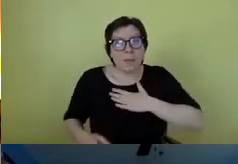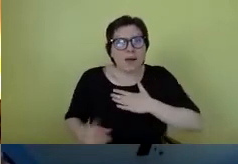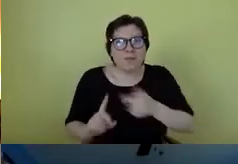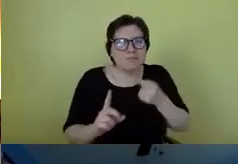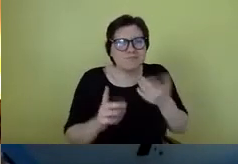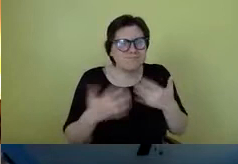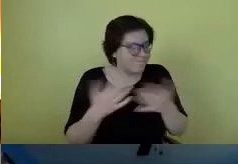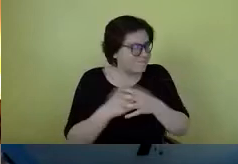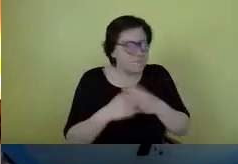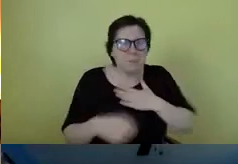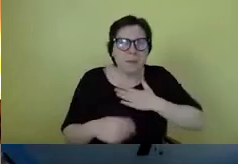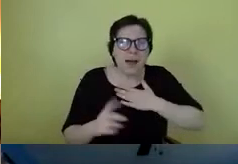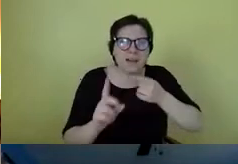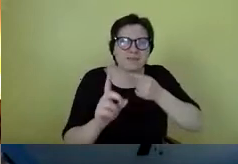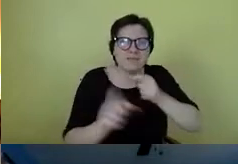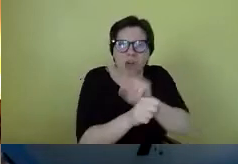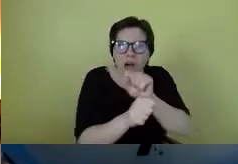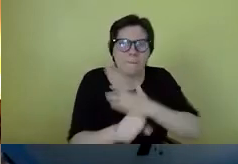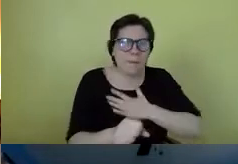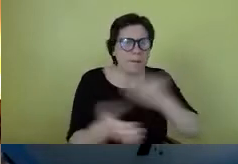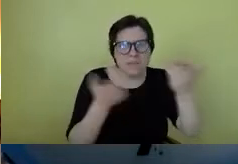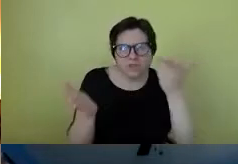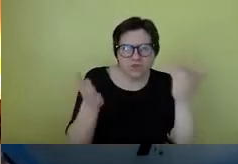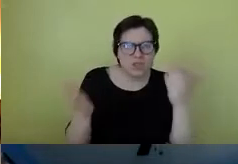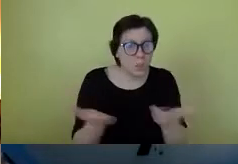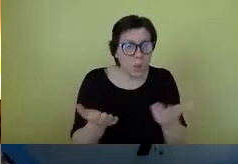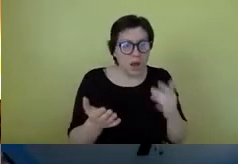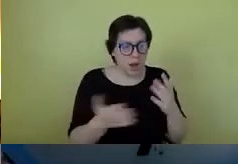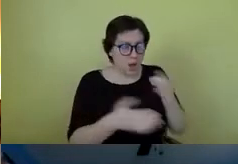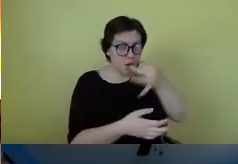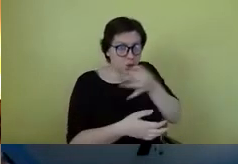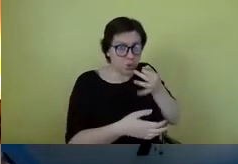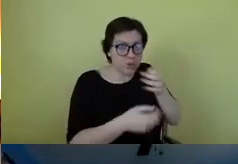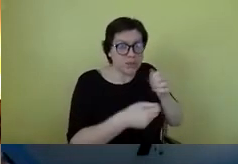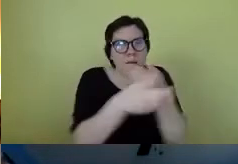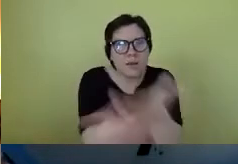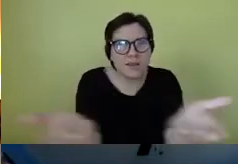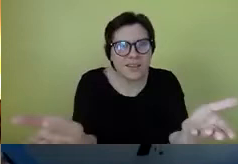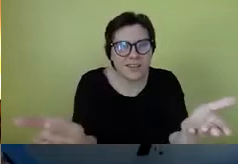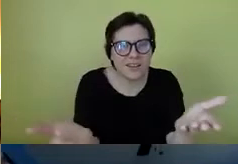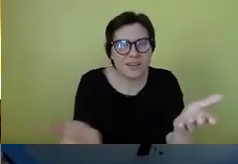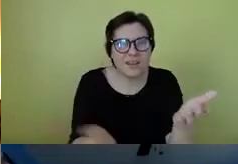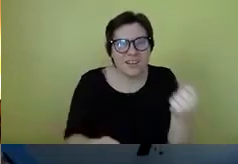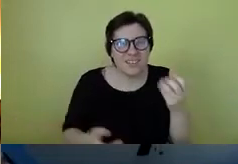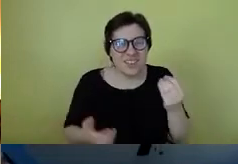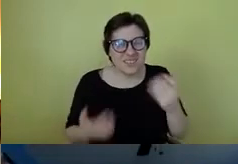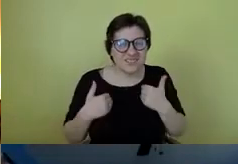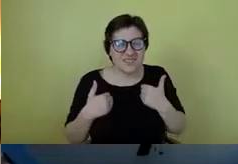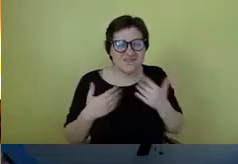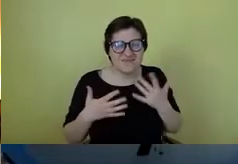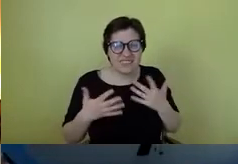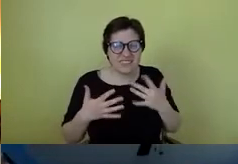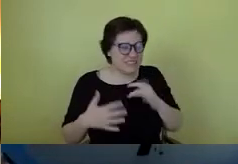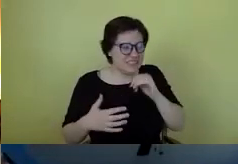my whole job in ministry is to bring the Eucharist to people. So there's a certain